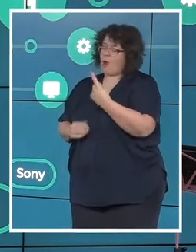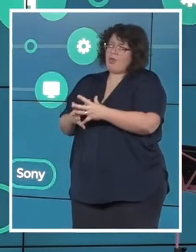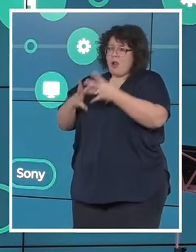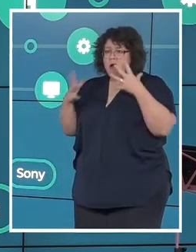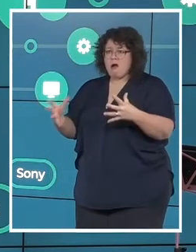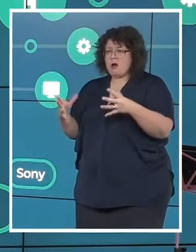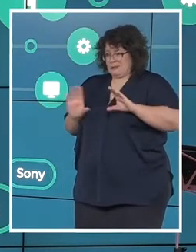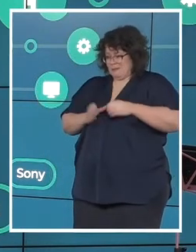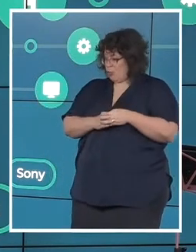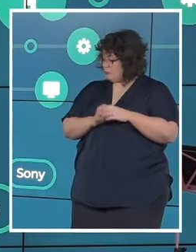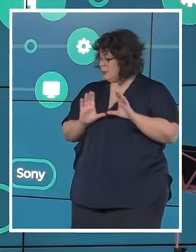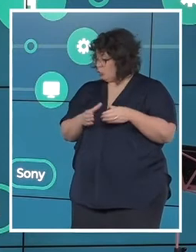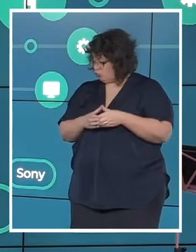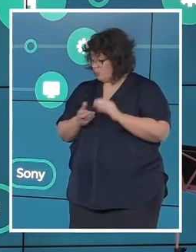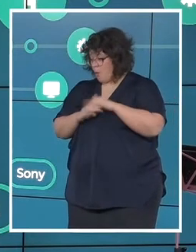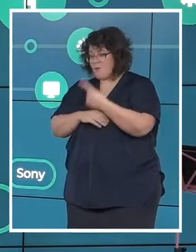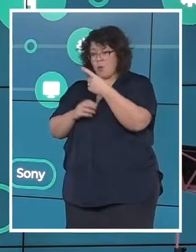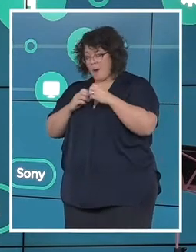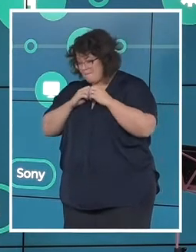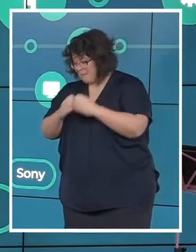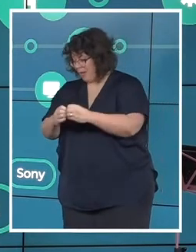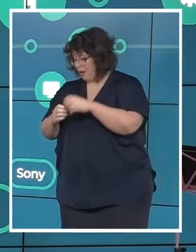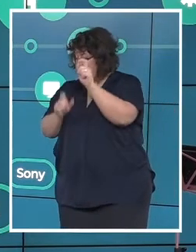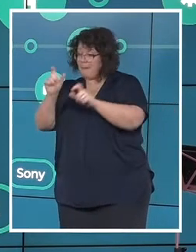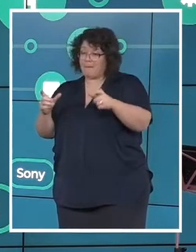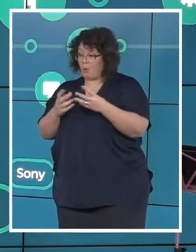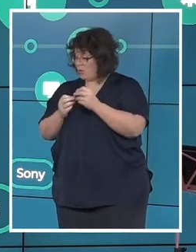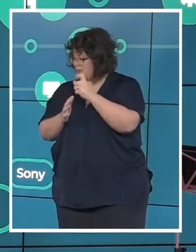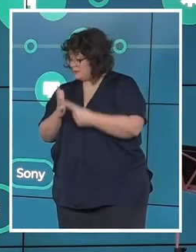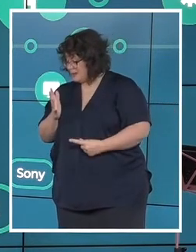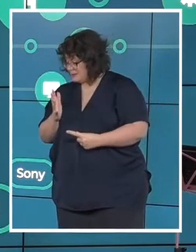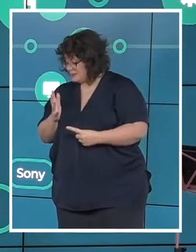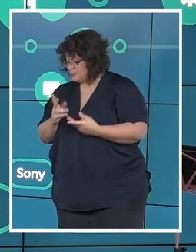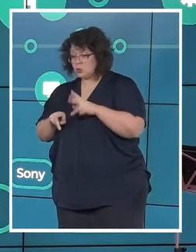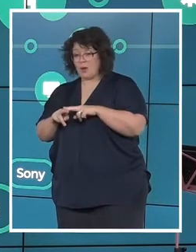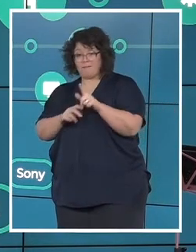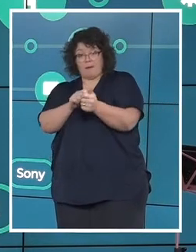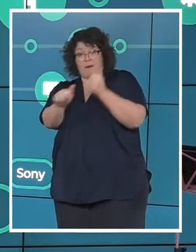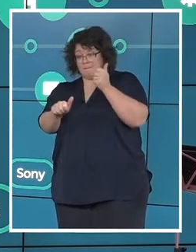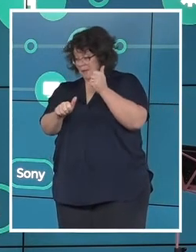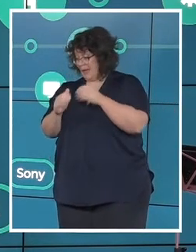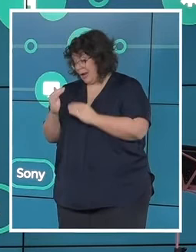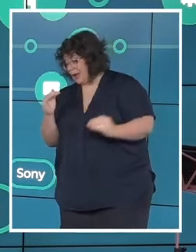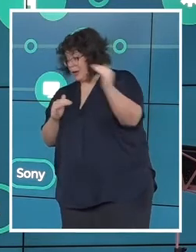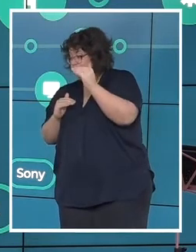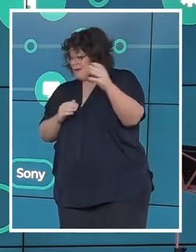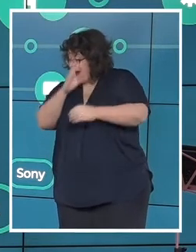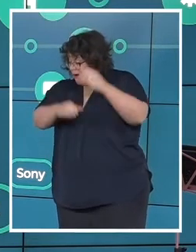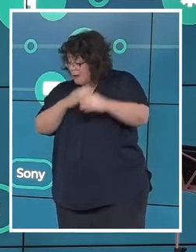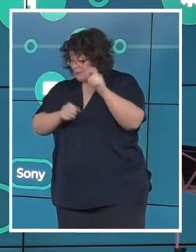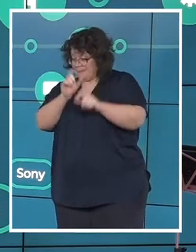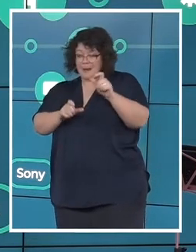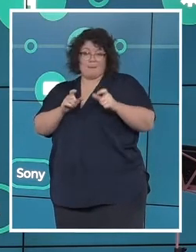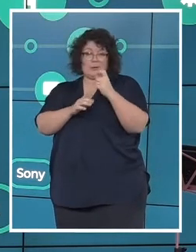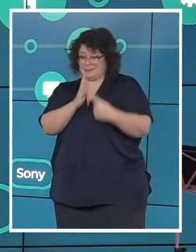with disabilities, it can tap into a very dynamic and innovative talent pool.